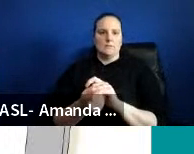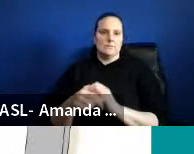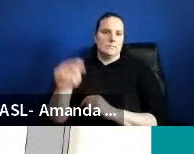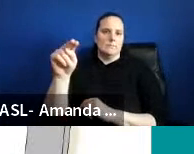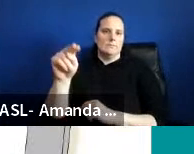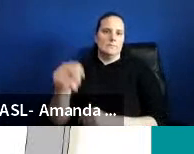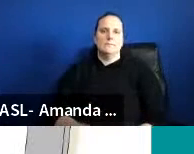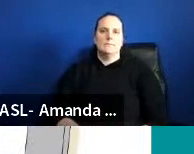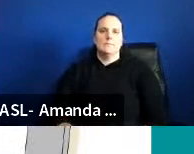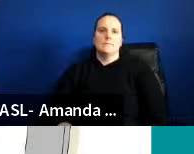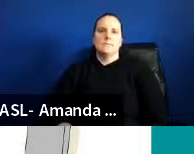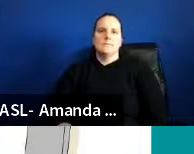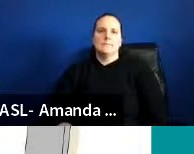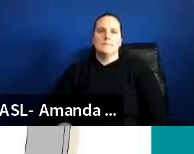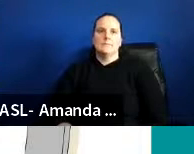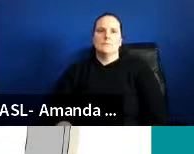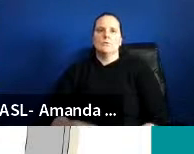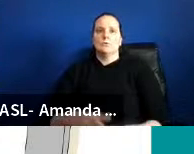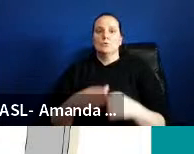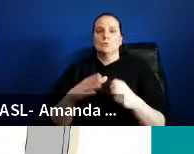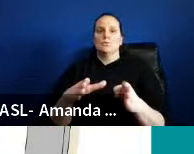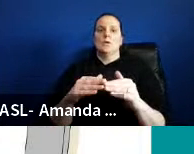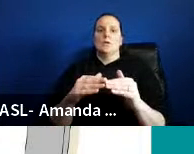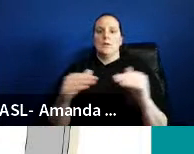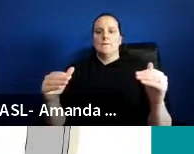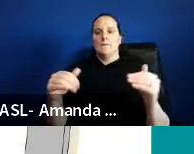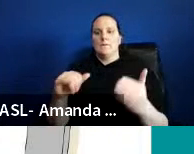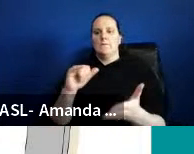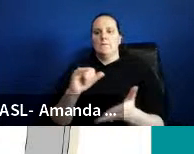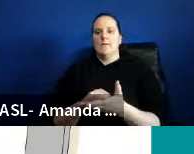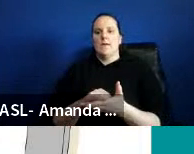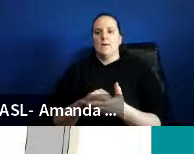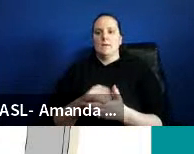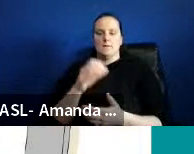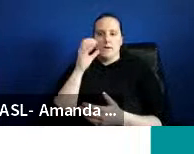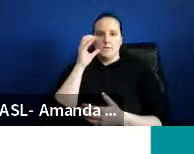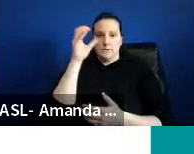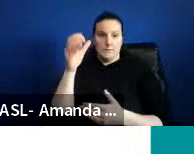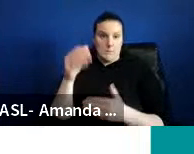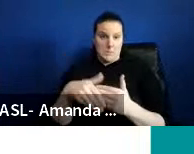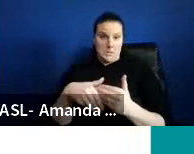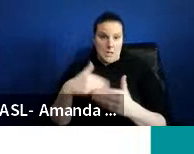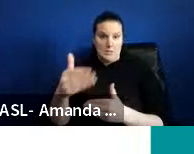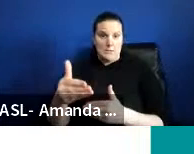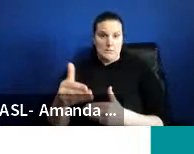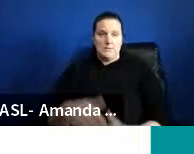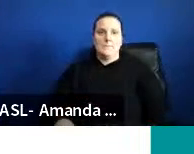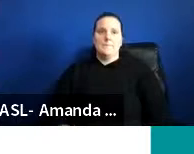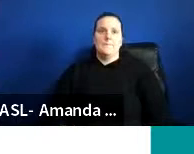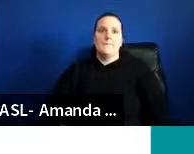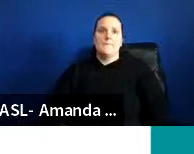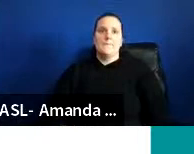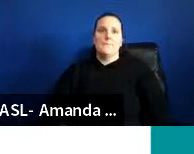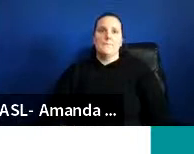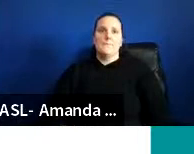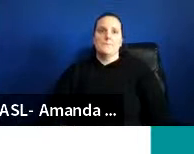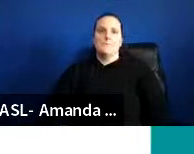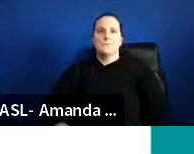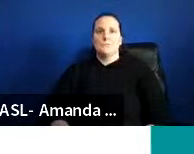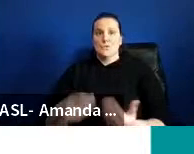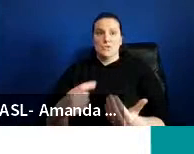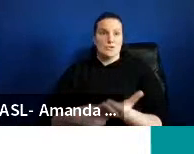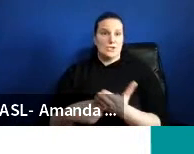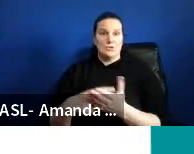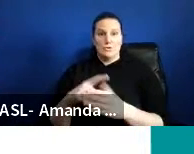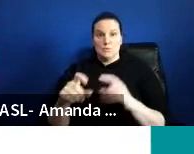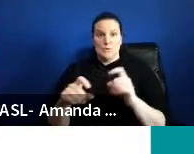Next. And then the street level of that concept. Next. So these are the discussion questions.